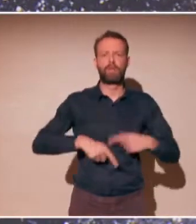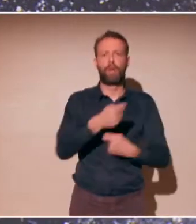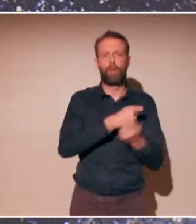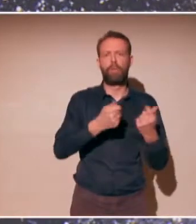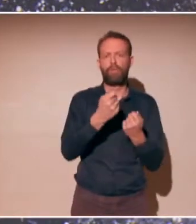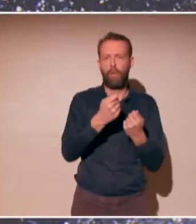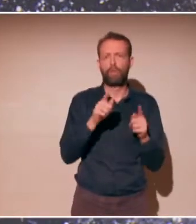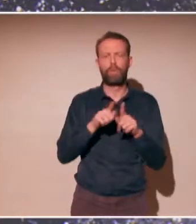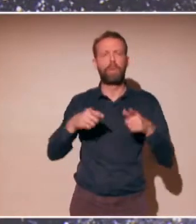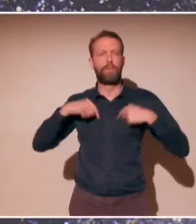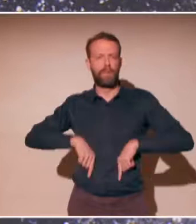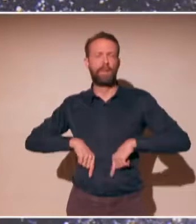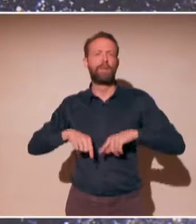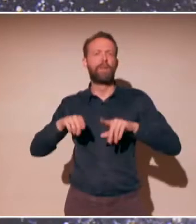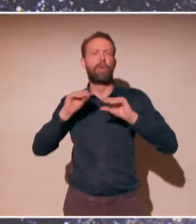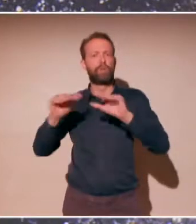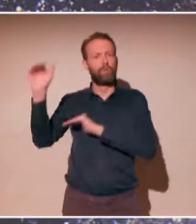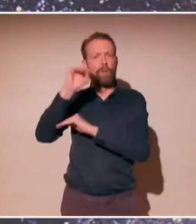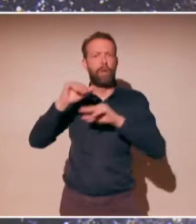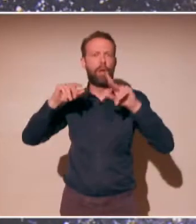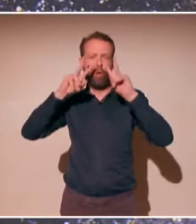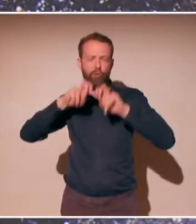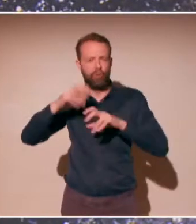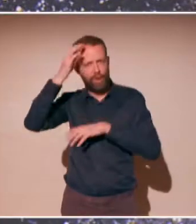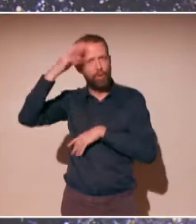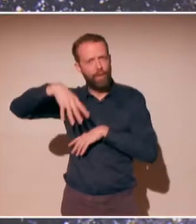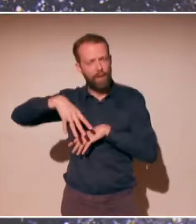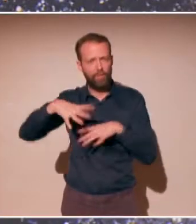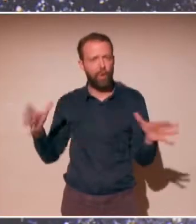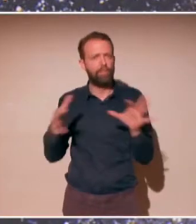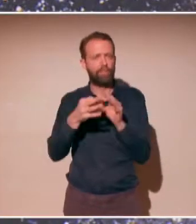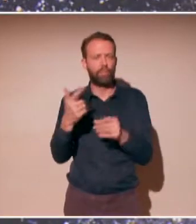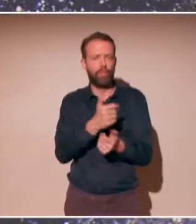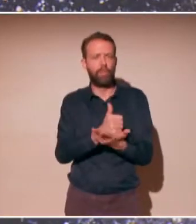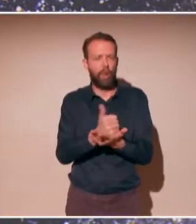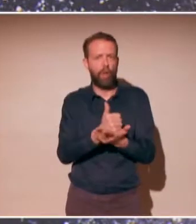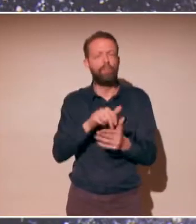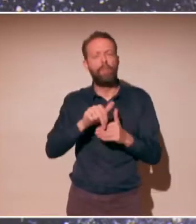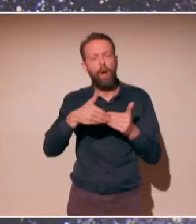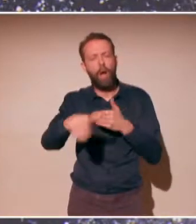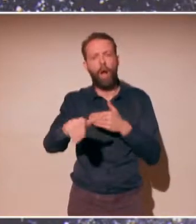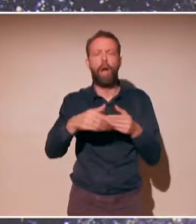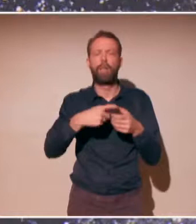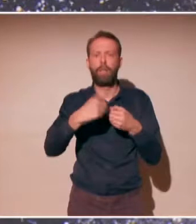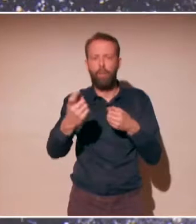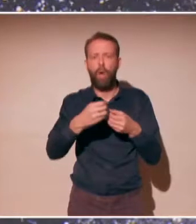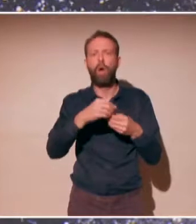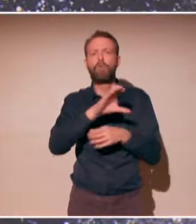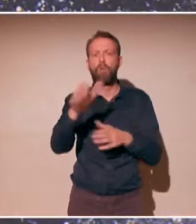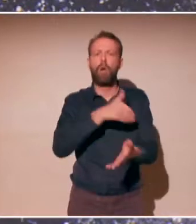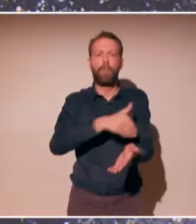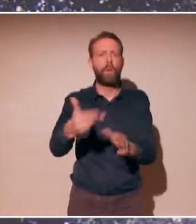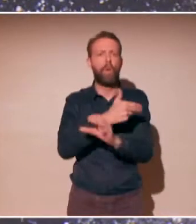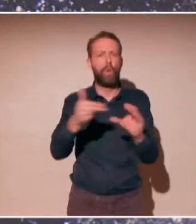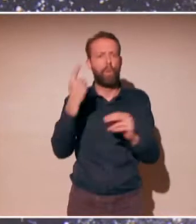year. The Minister of Finances, as well as the Minister of Higher Education and Innovation, will